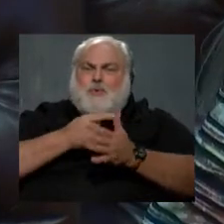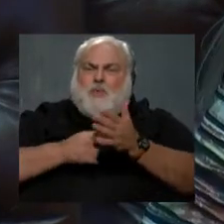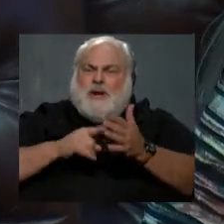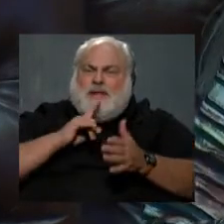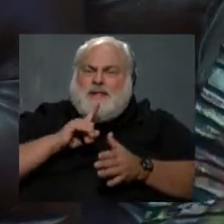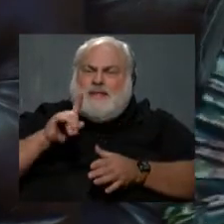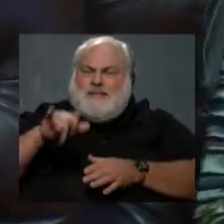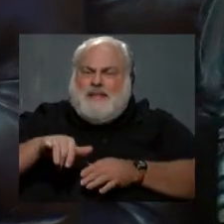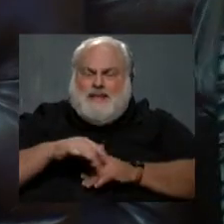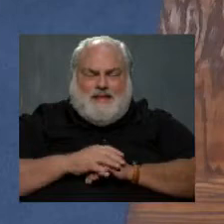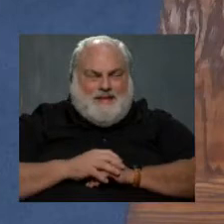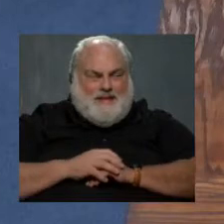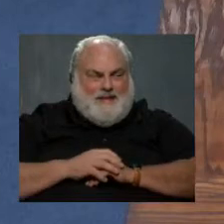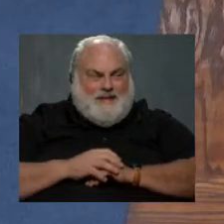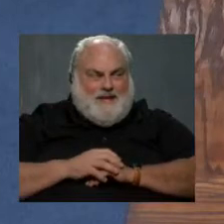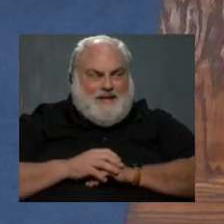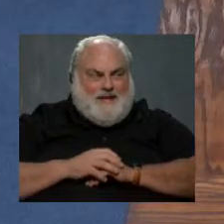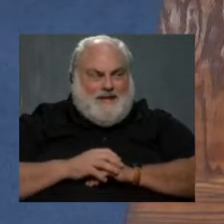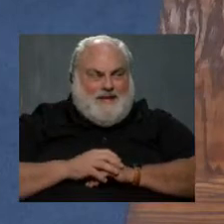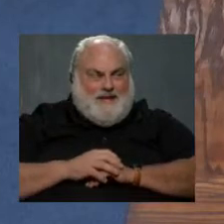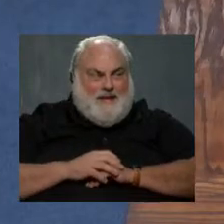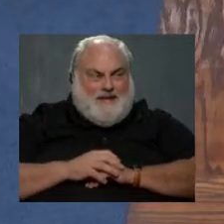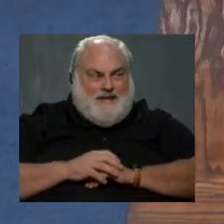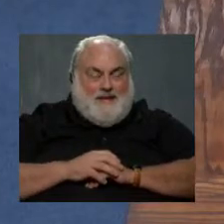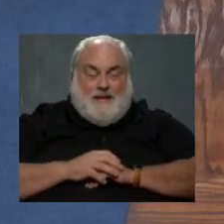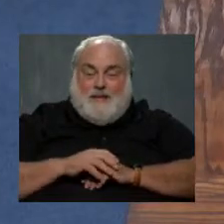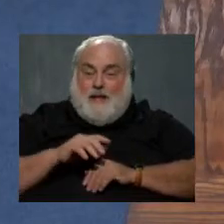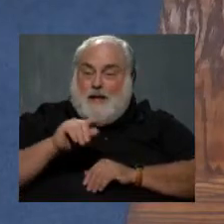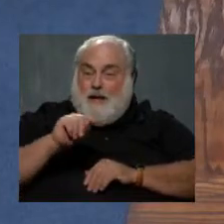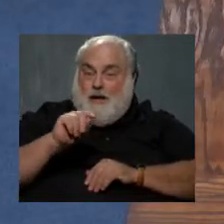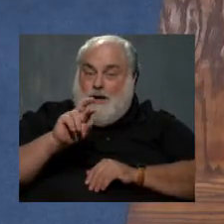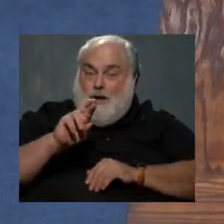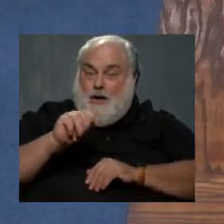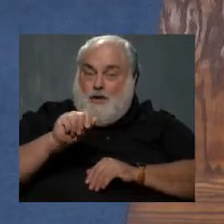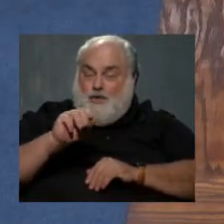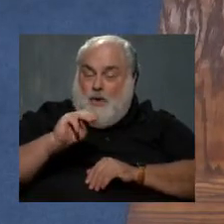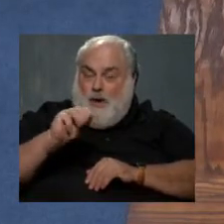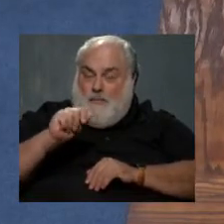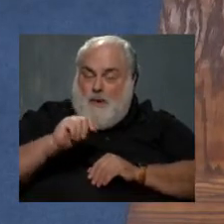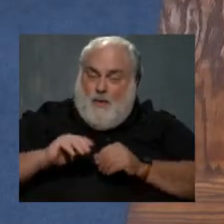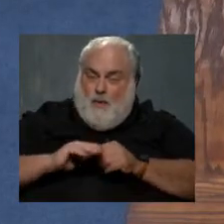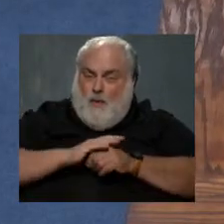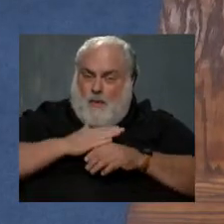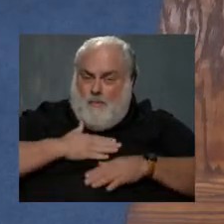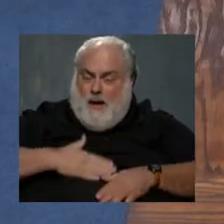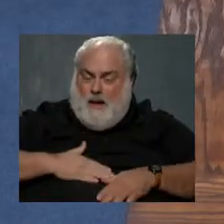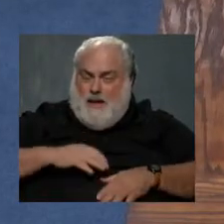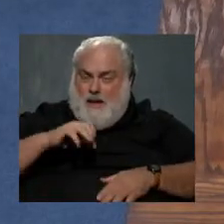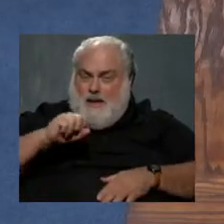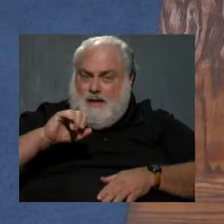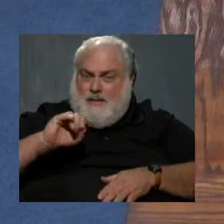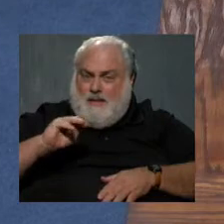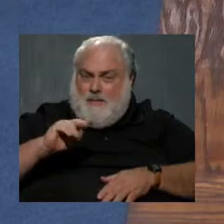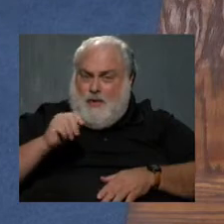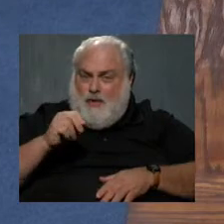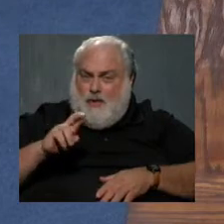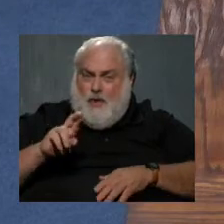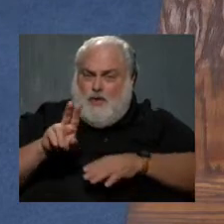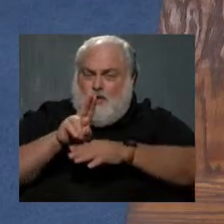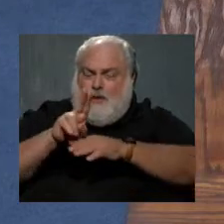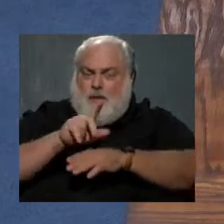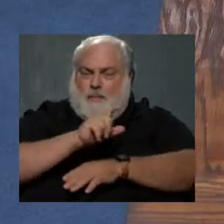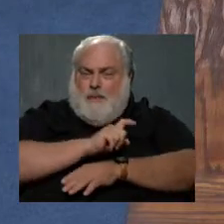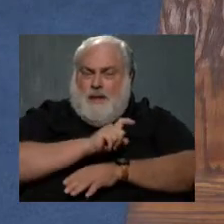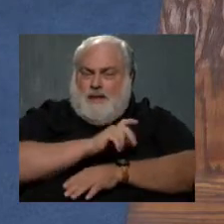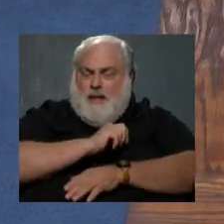is. Vice Mayor, board. The trauma effects whole body simulator is a trauma simulator used for the Little Rock Police Department,